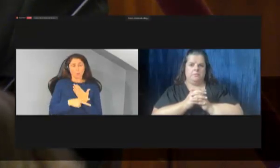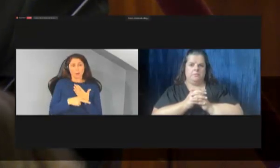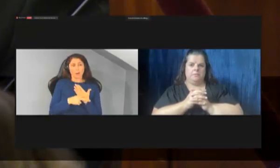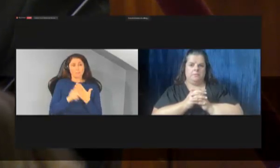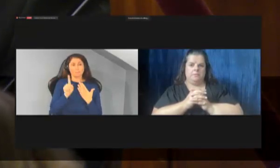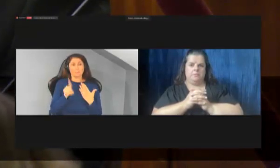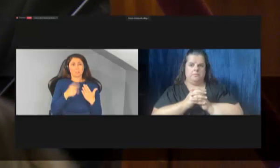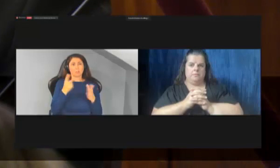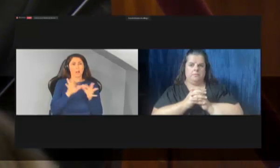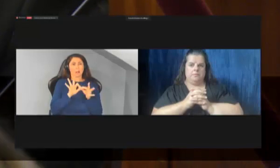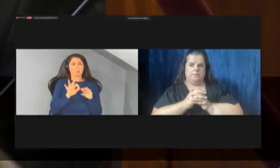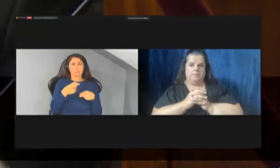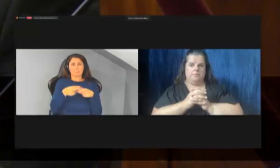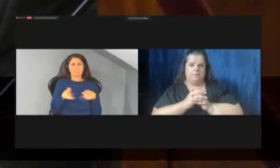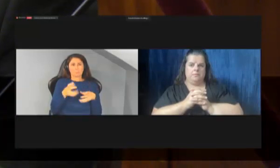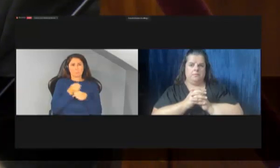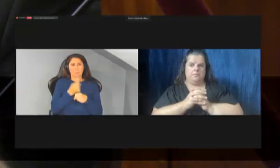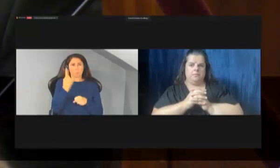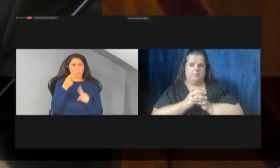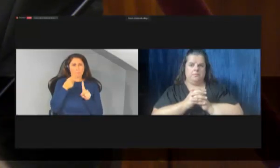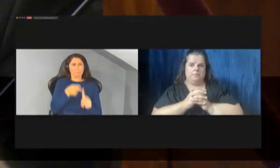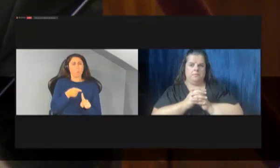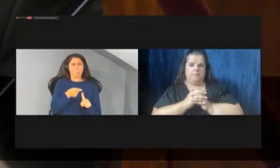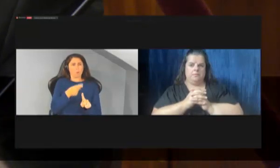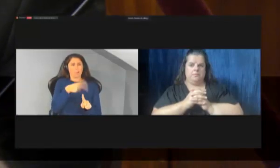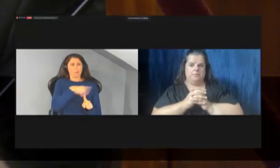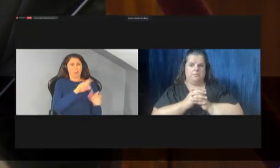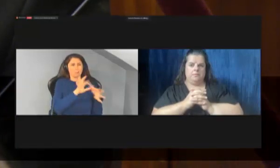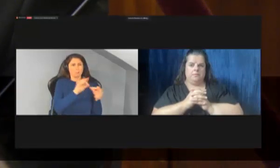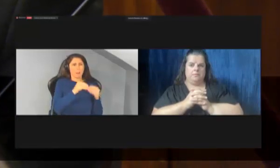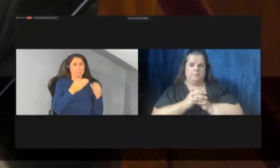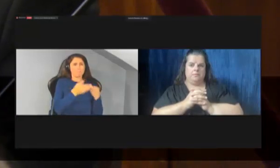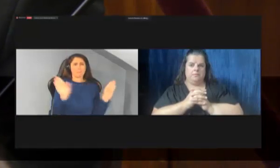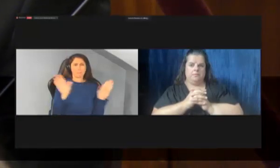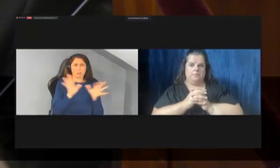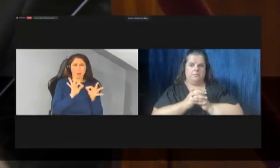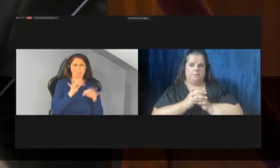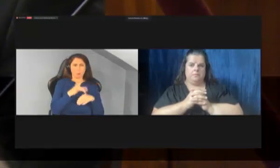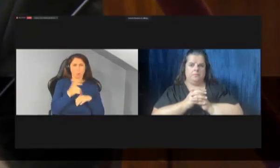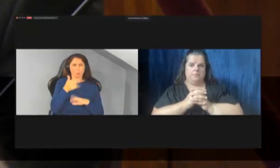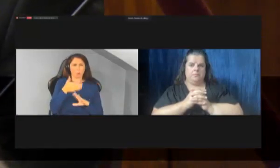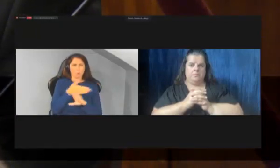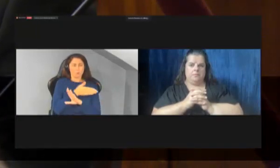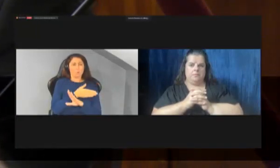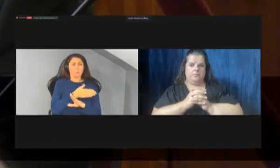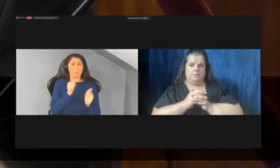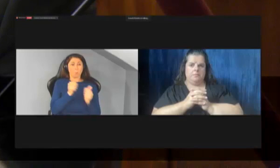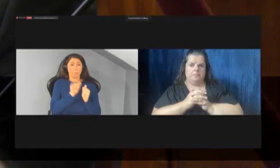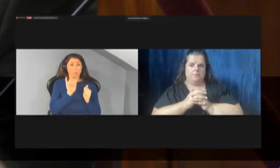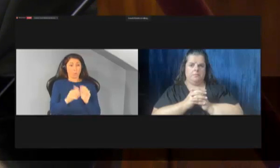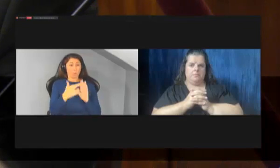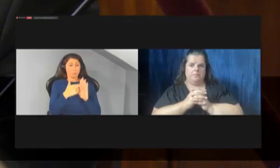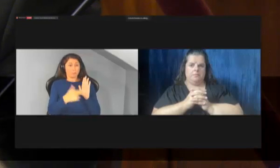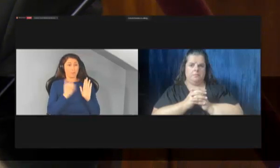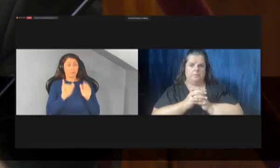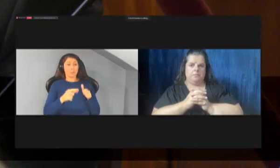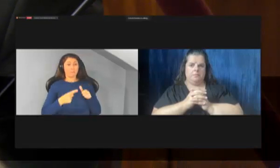very briefly to one point that was raised in public comment earlier. Among those stipulations are that the first